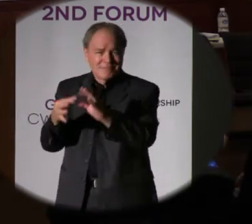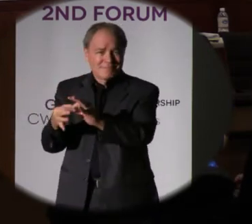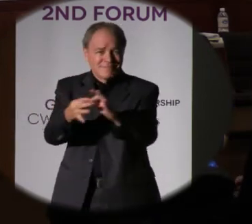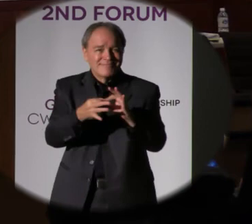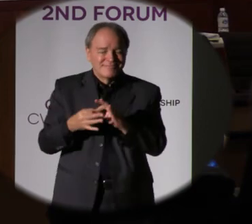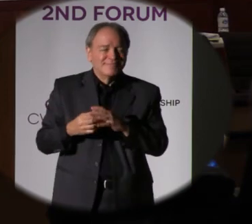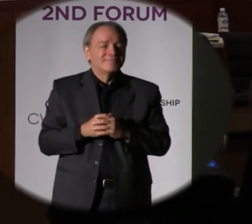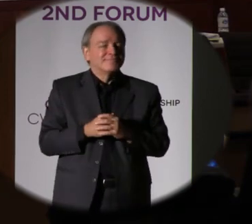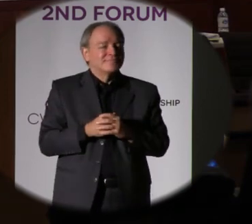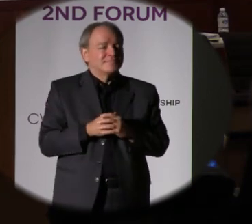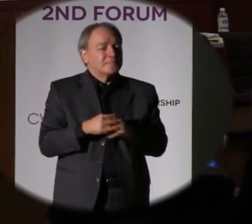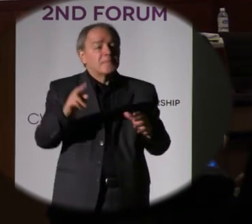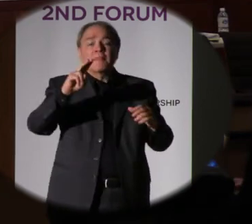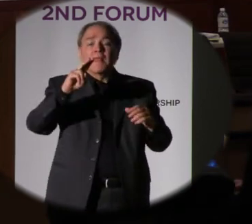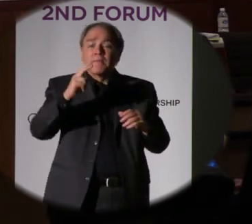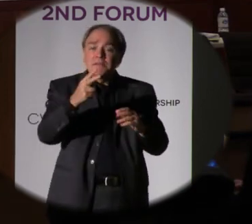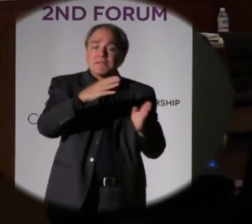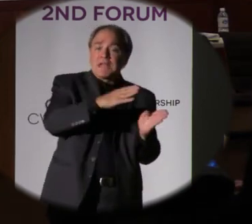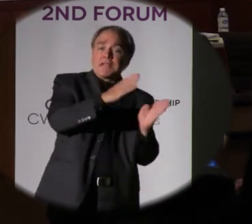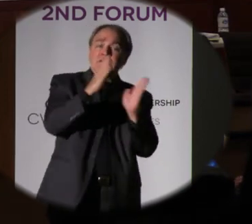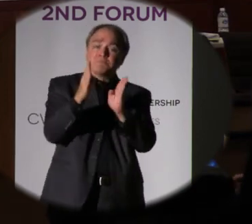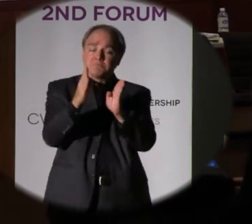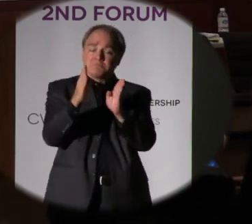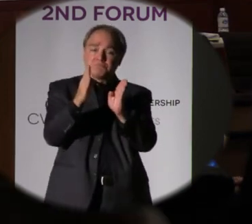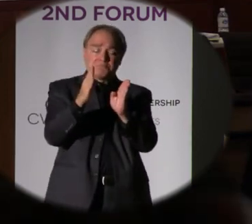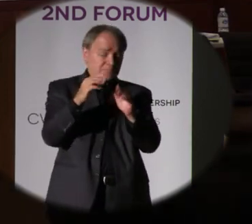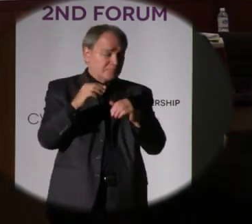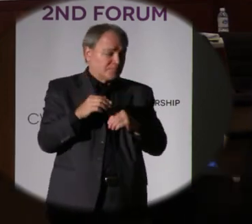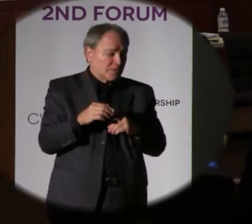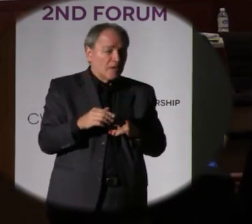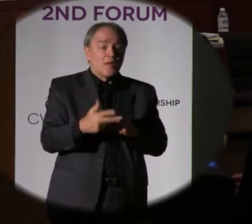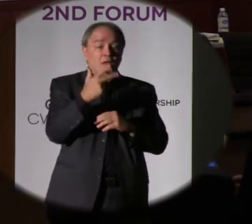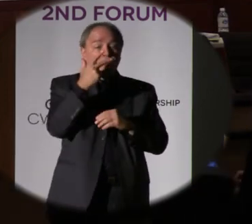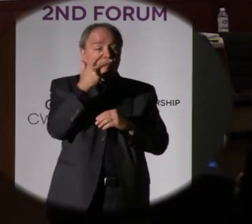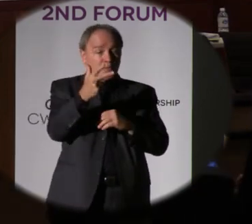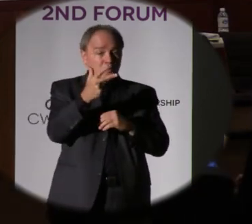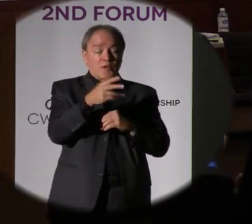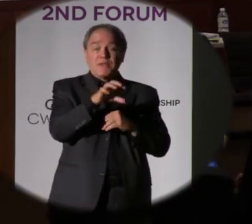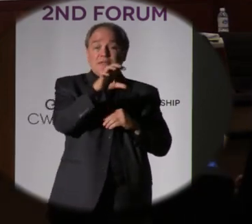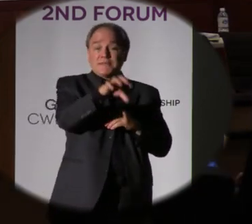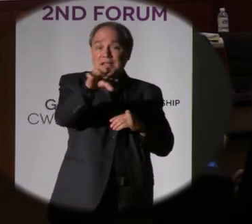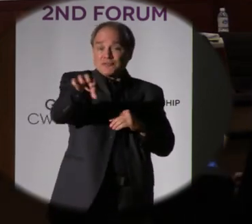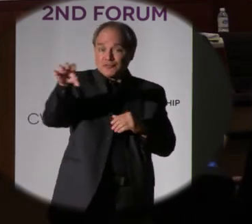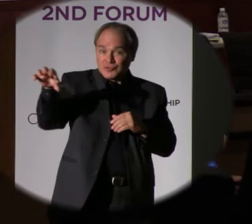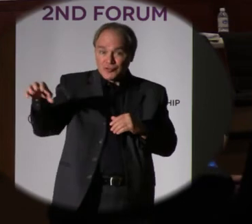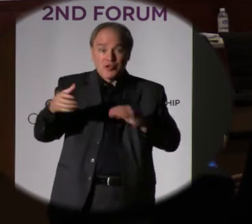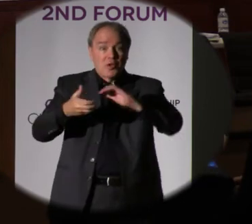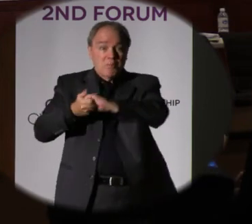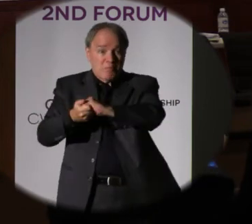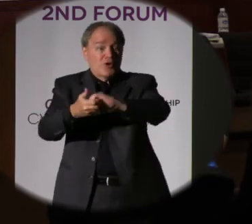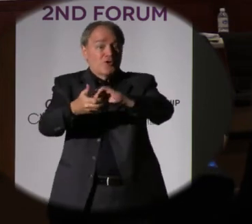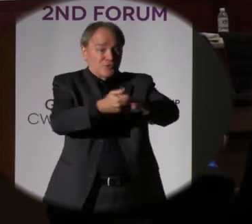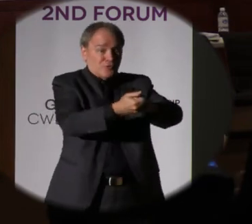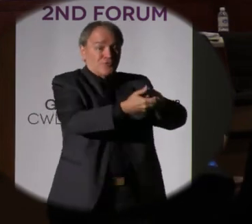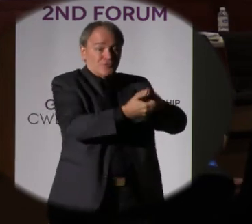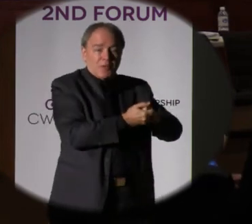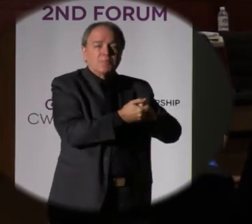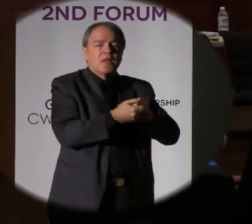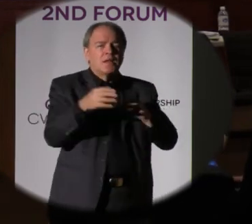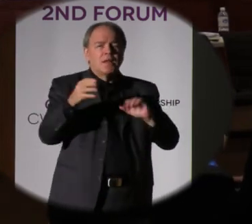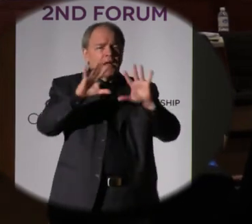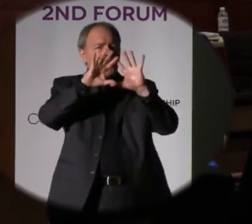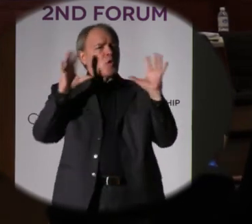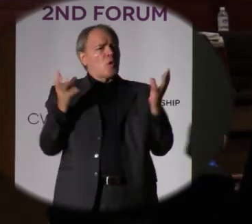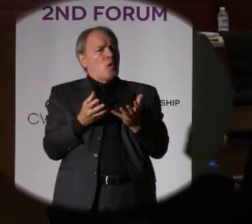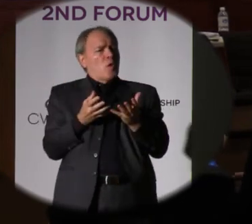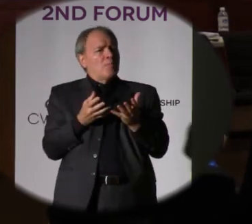to present 3 national partnerships and discuss how the global partnership is being